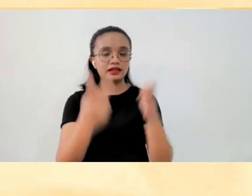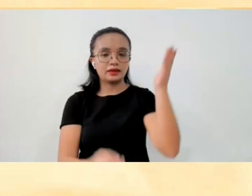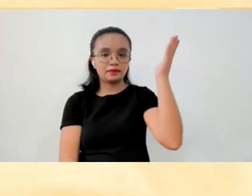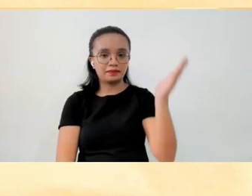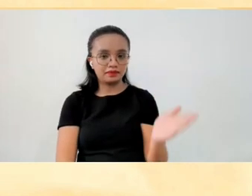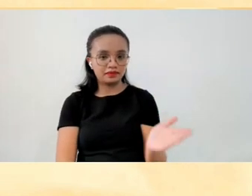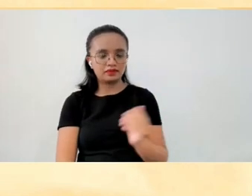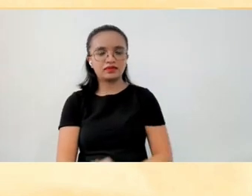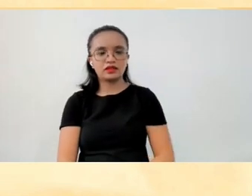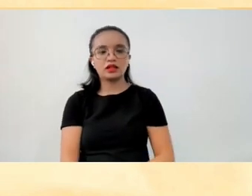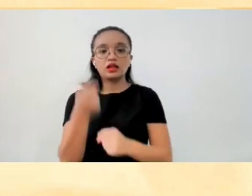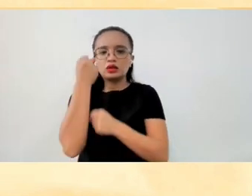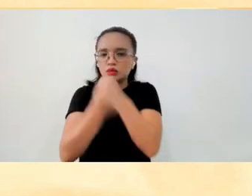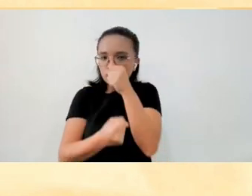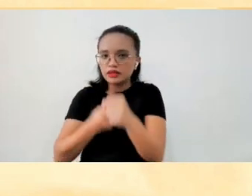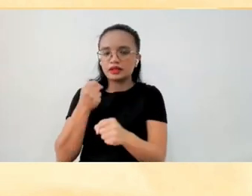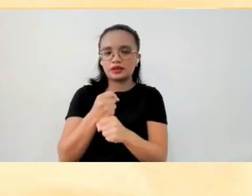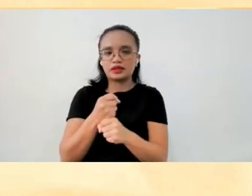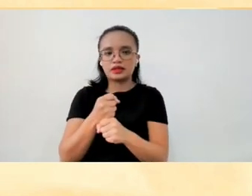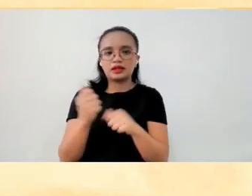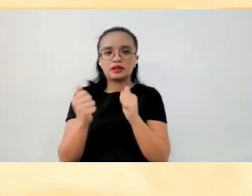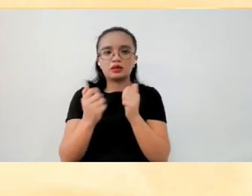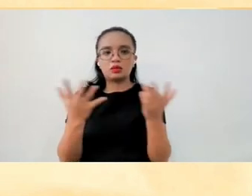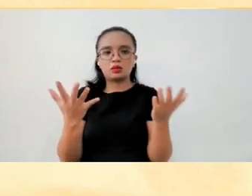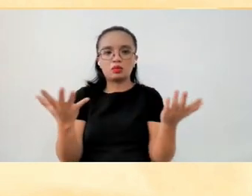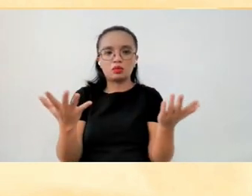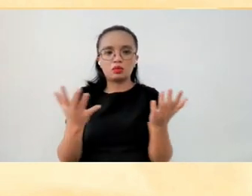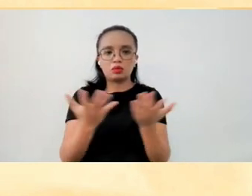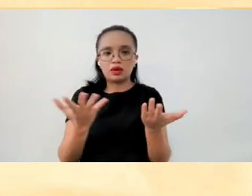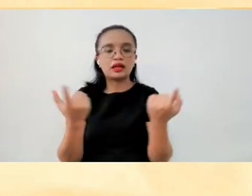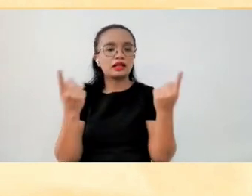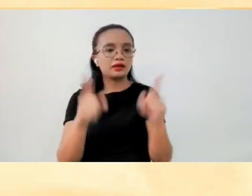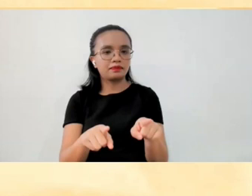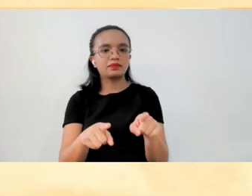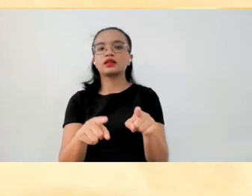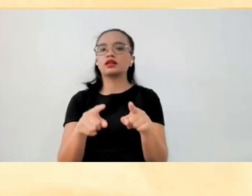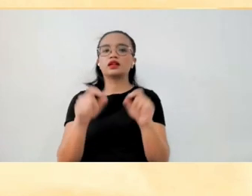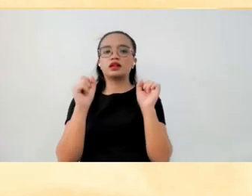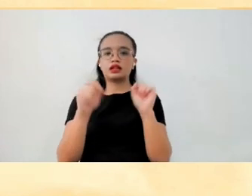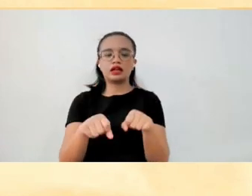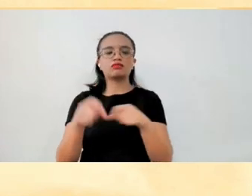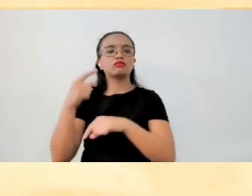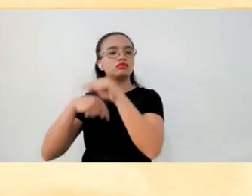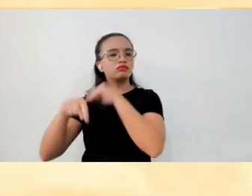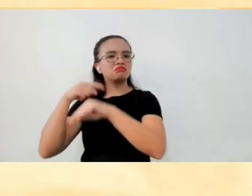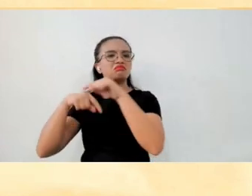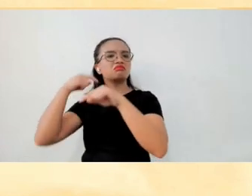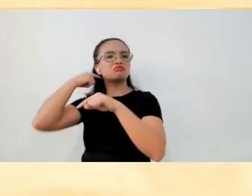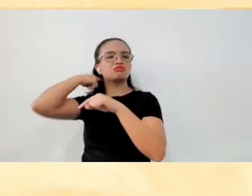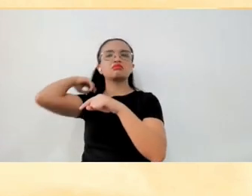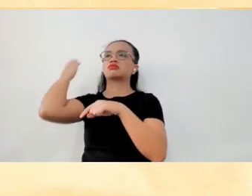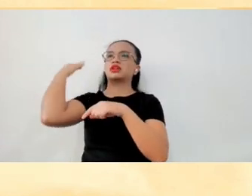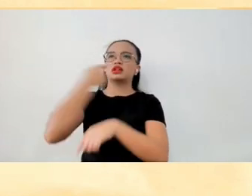the years where the conflict has occurred. Now, the conflict can be traced as far back as the